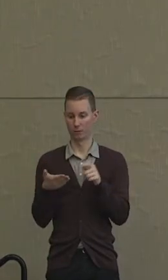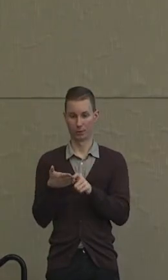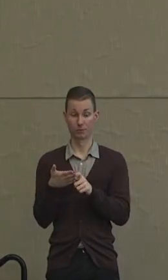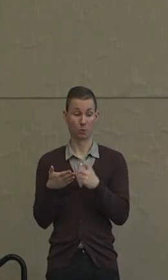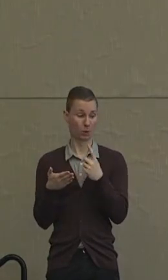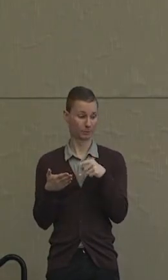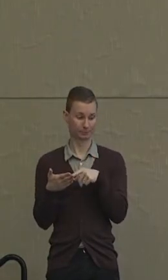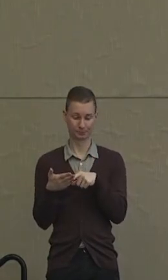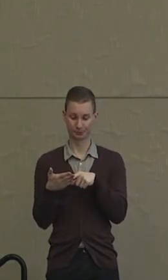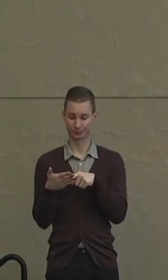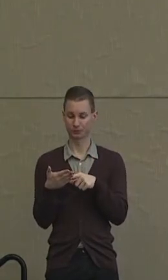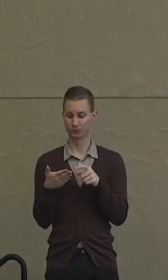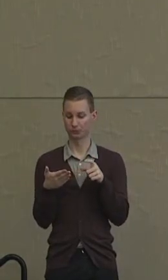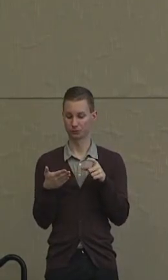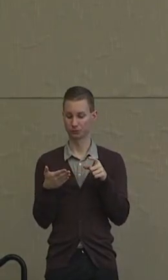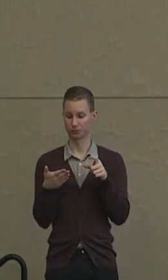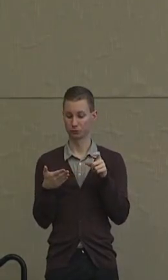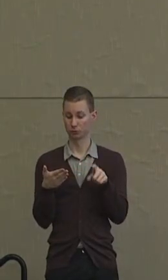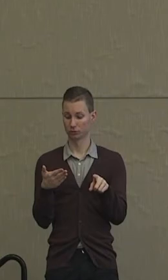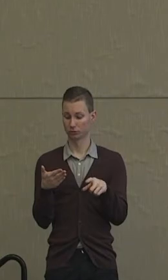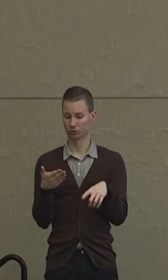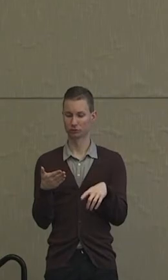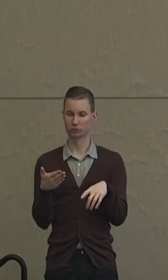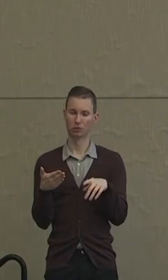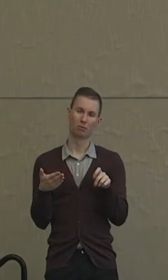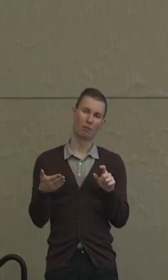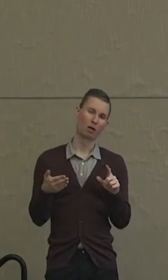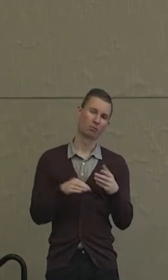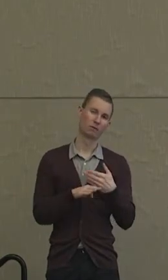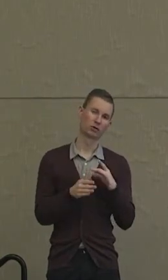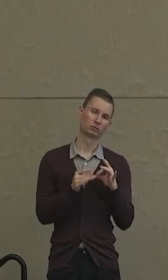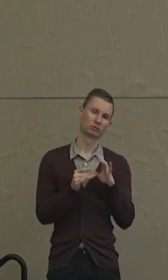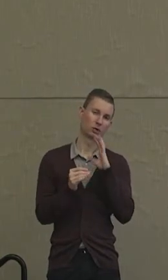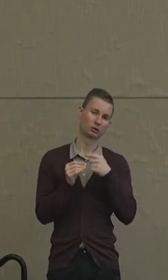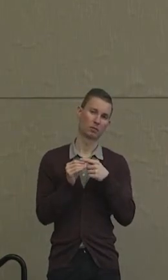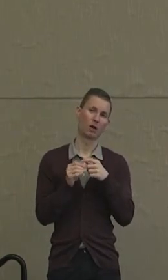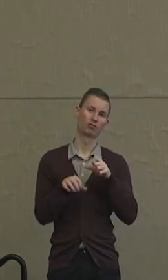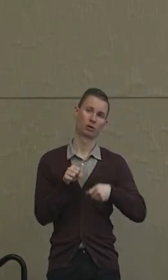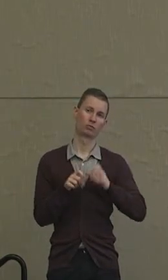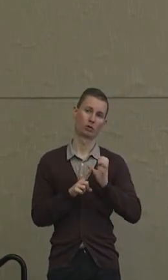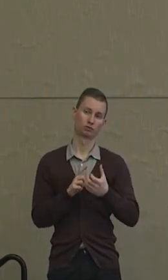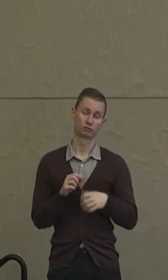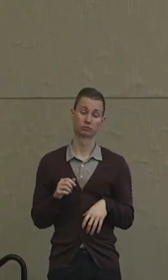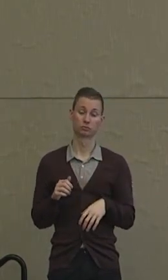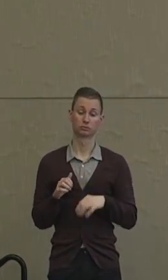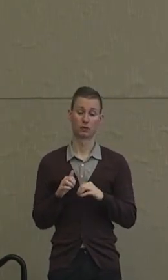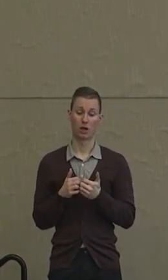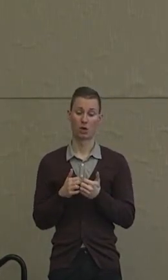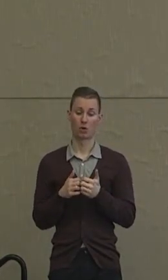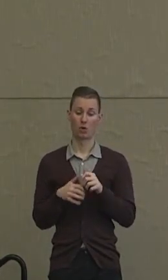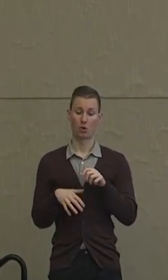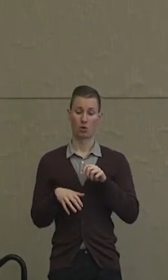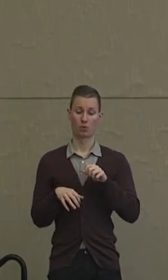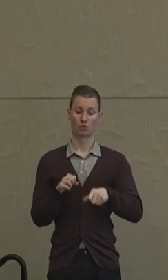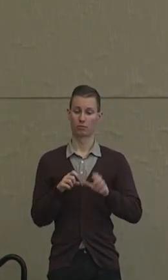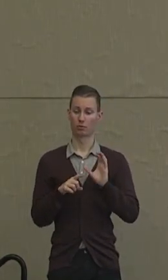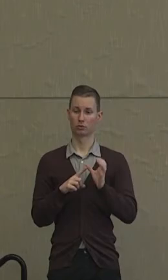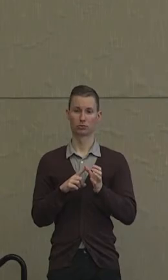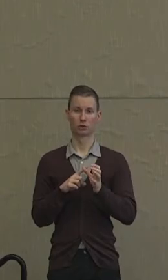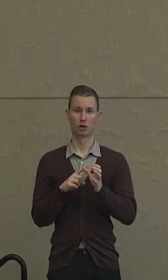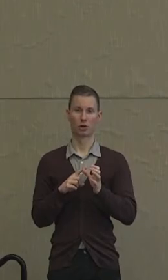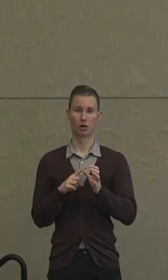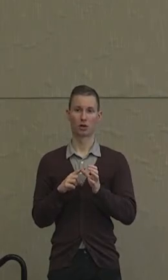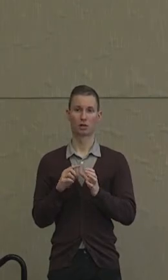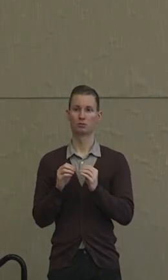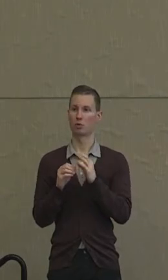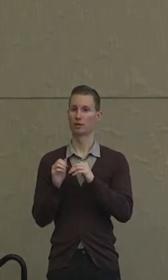about, Paul, you sort of mentioned this about rape culture. Mm-hmm. and how that exists beyond sexual